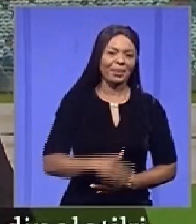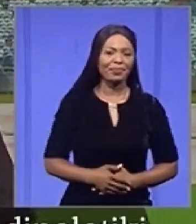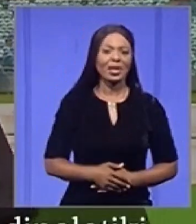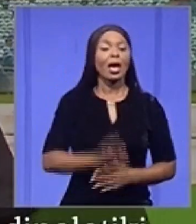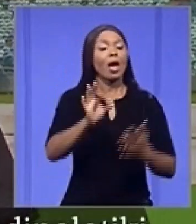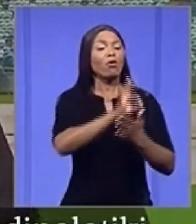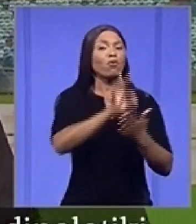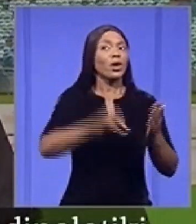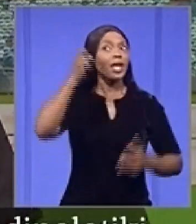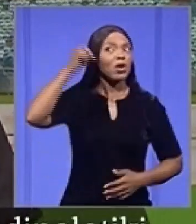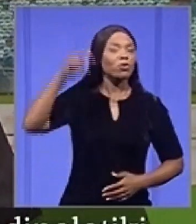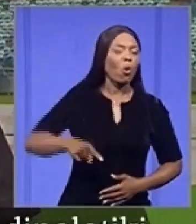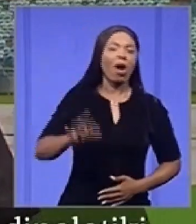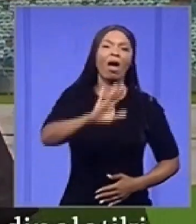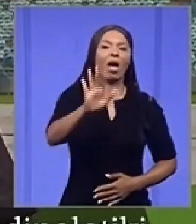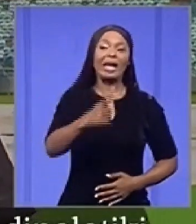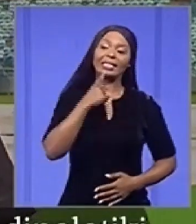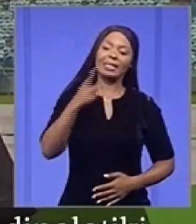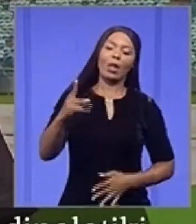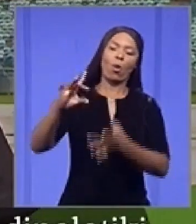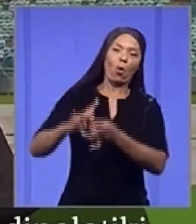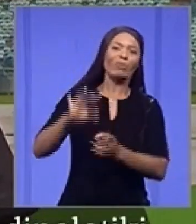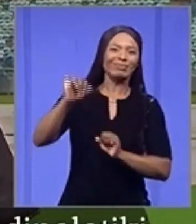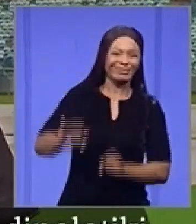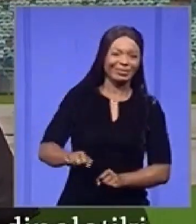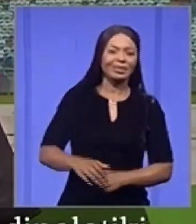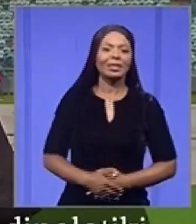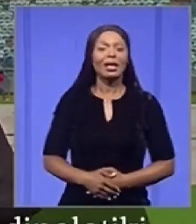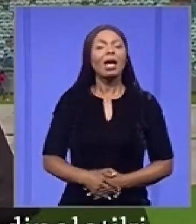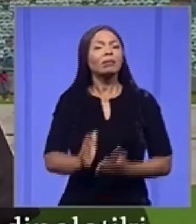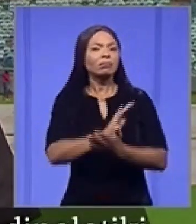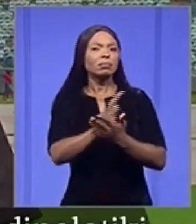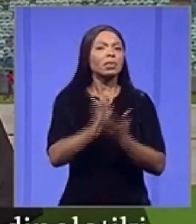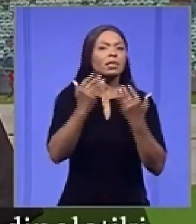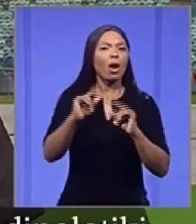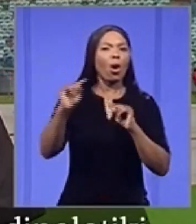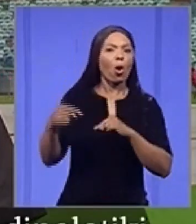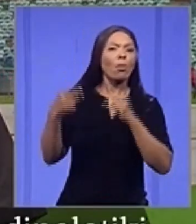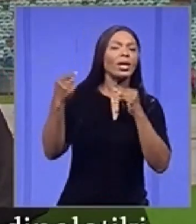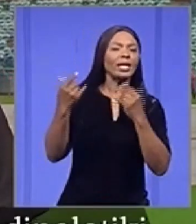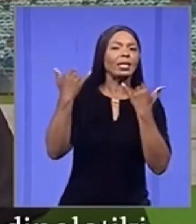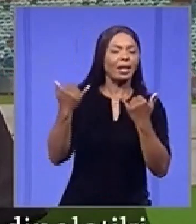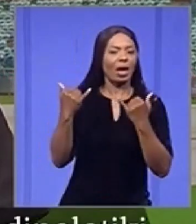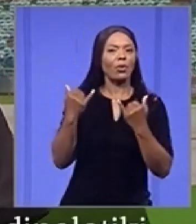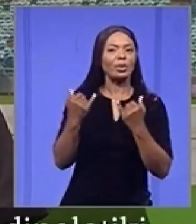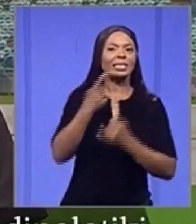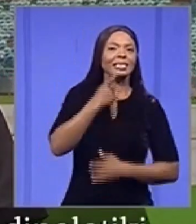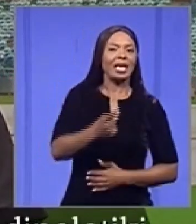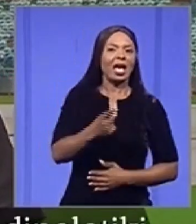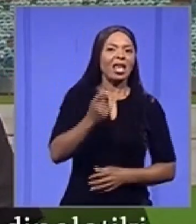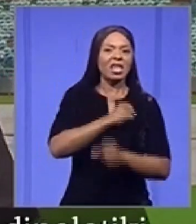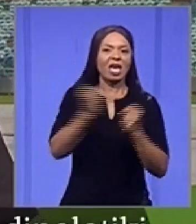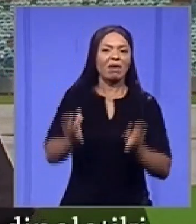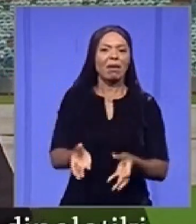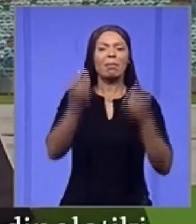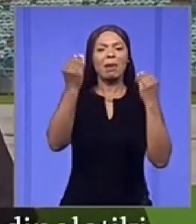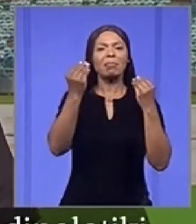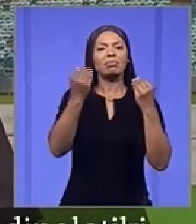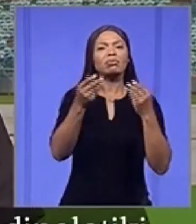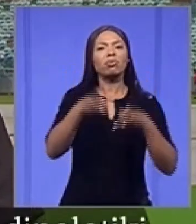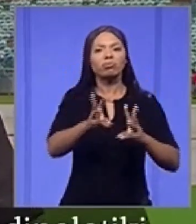you, this is your home. Leave the naysayers and those who are your opponents that were saying to you, you will never find traction in a